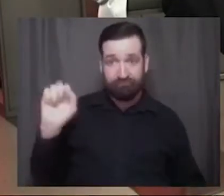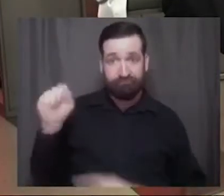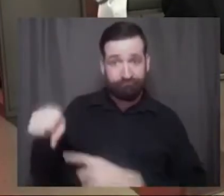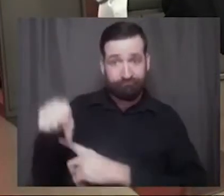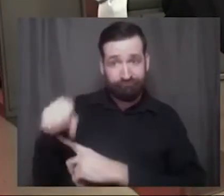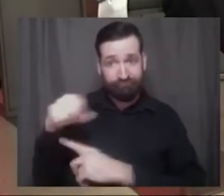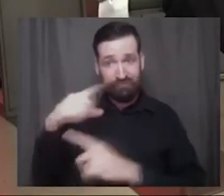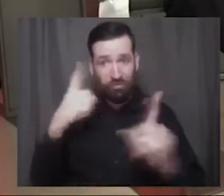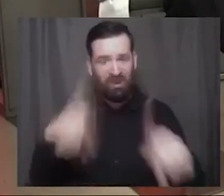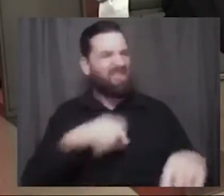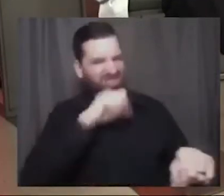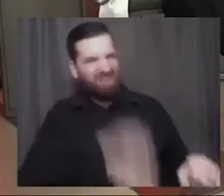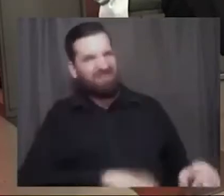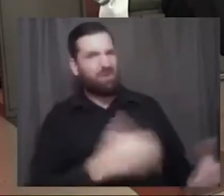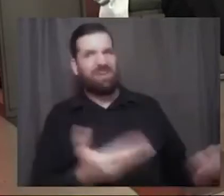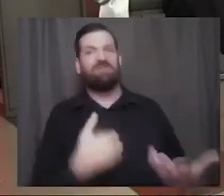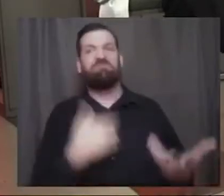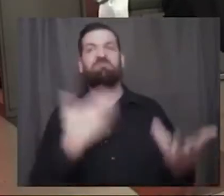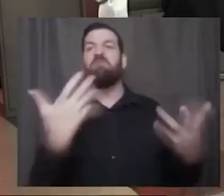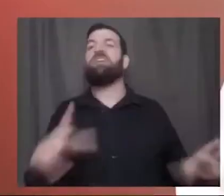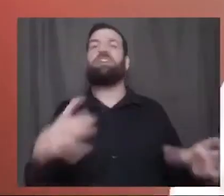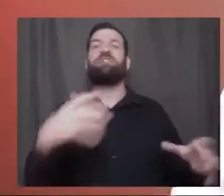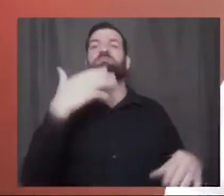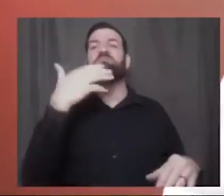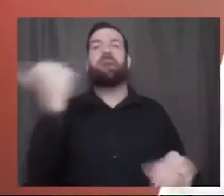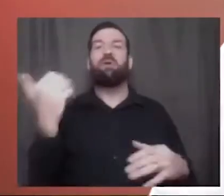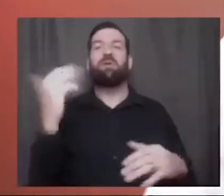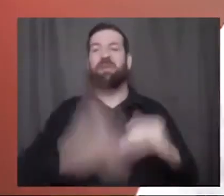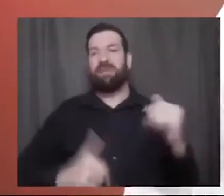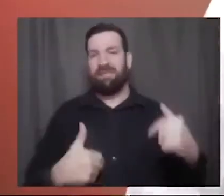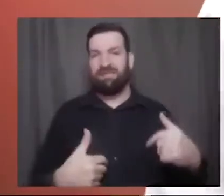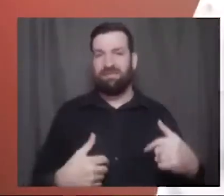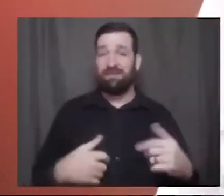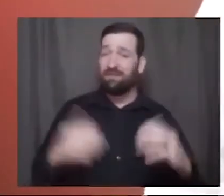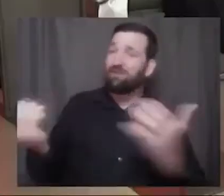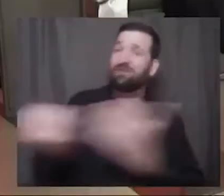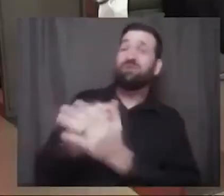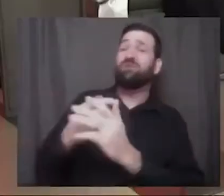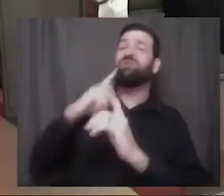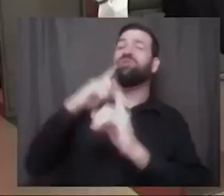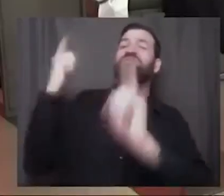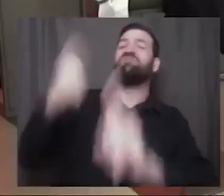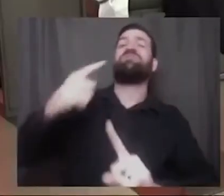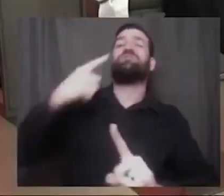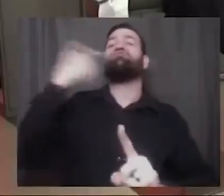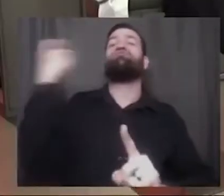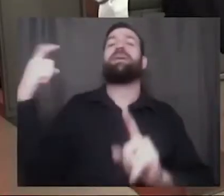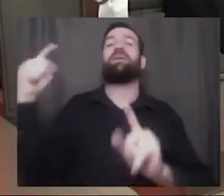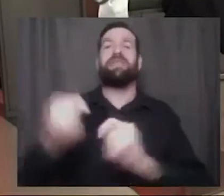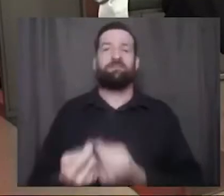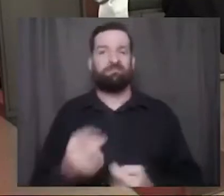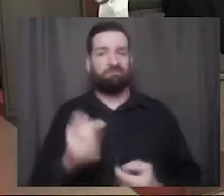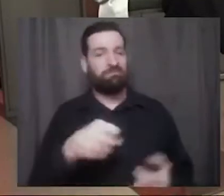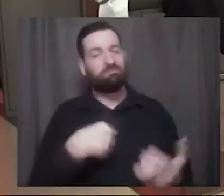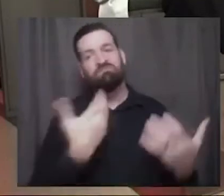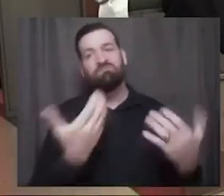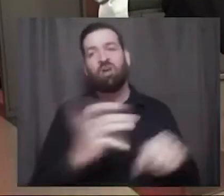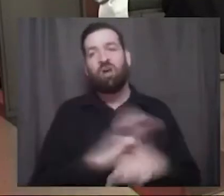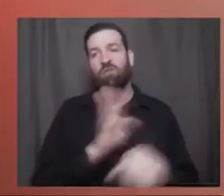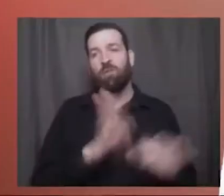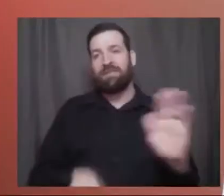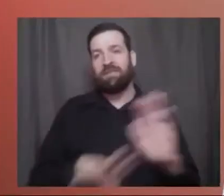here because you've covered my bases better than I've covered my own. You're my new dream opening team. Day, right? So yeah, she's covering the bases very well, and that's what you do.